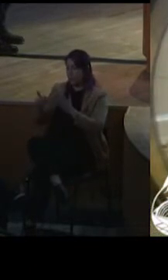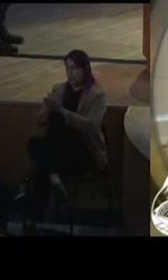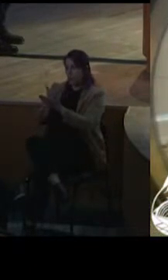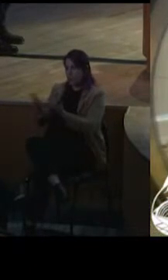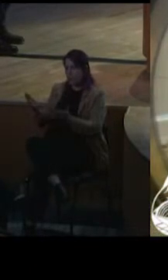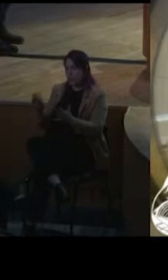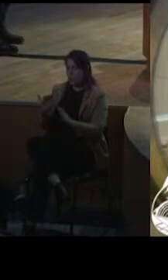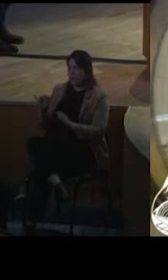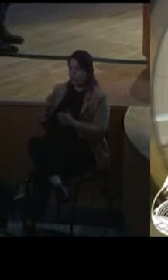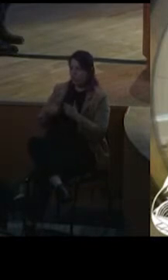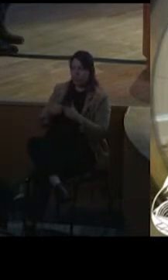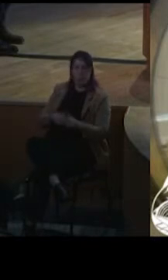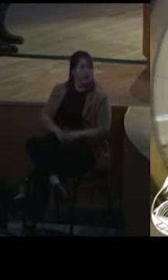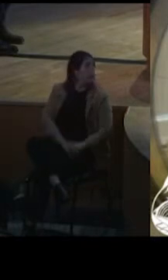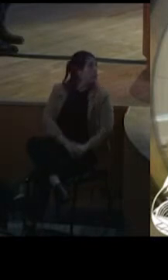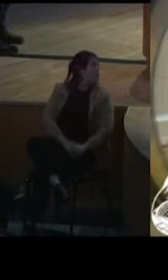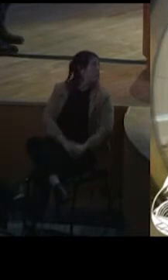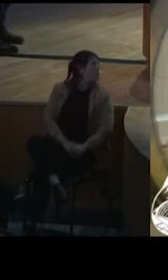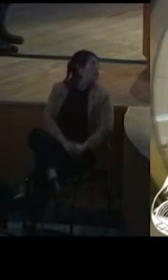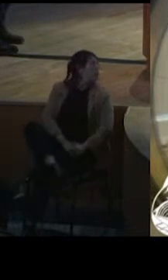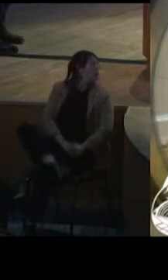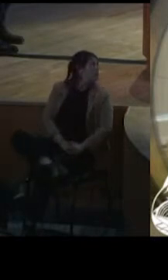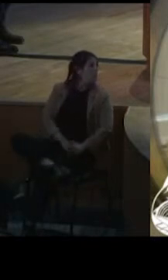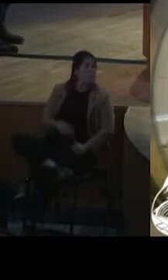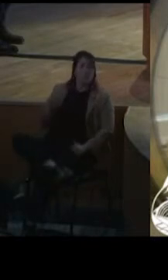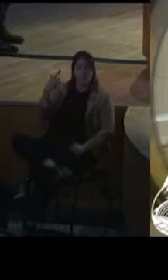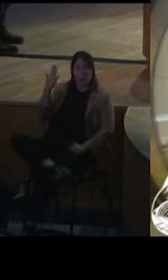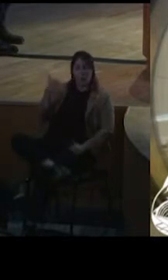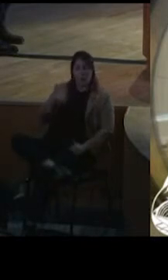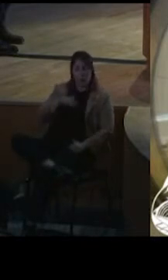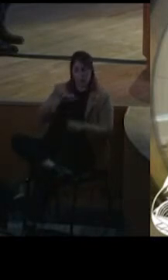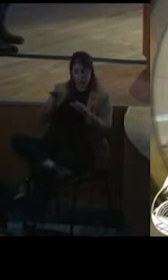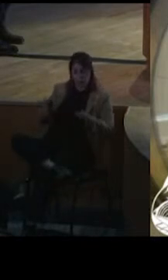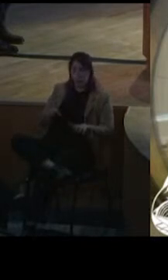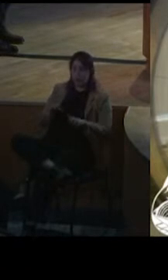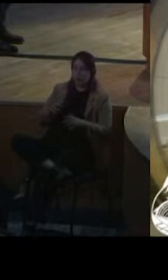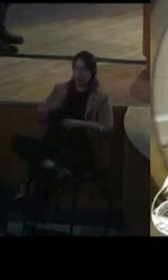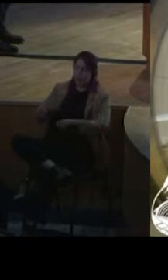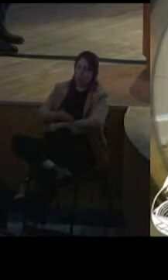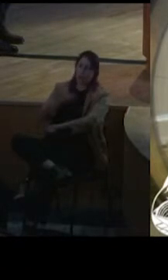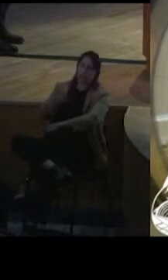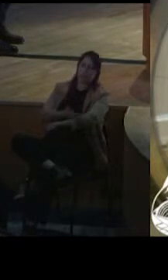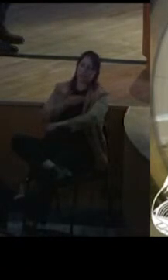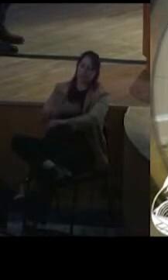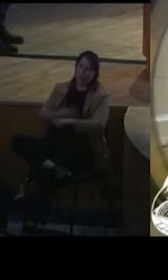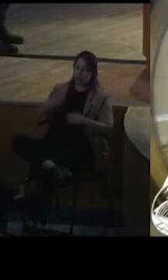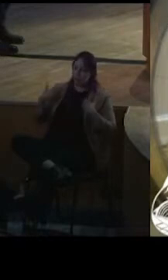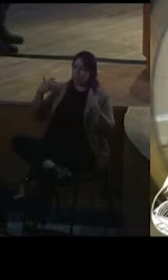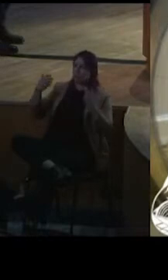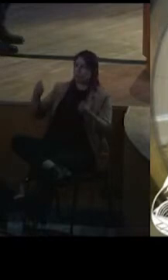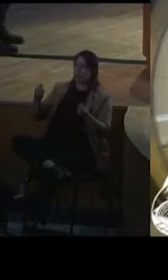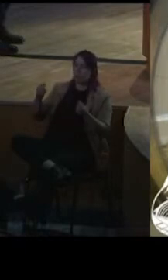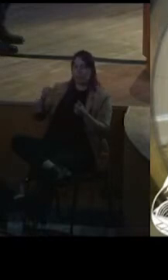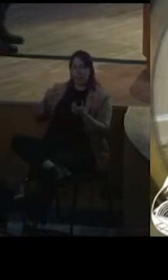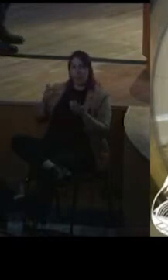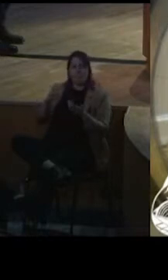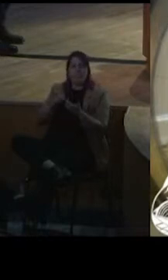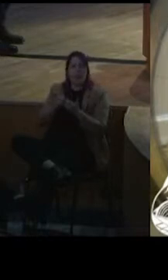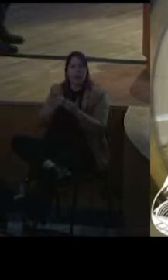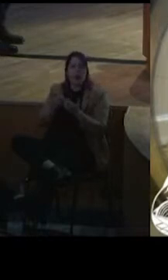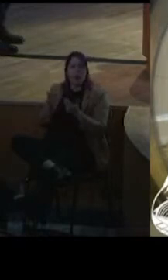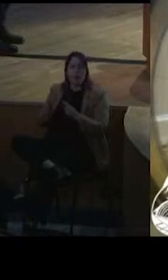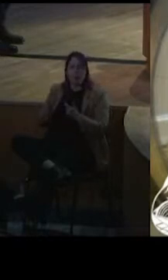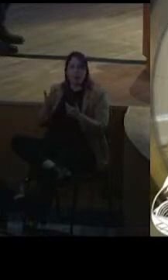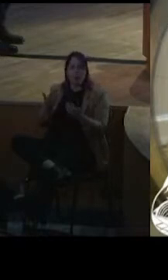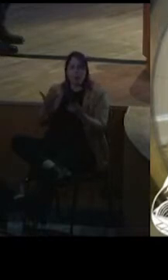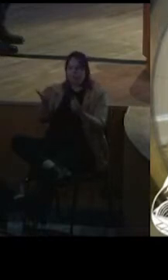So biggest reason why we're doing what we're doing is for restoration and revitalization, yeah? How is it that we can get people to be